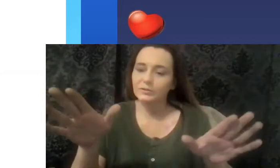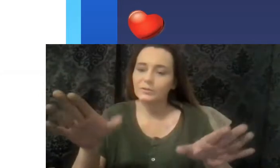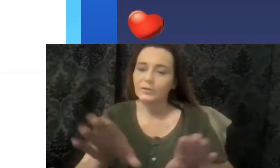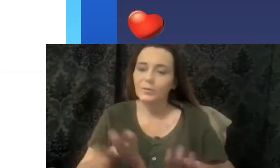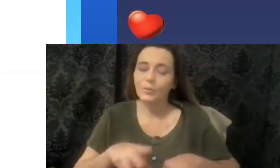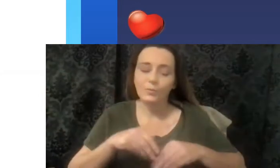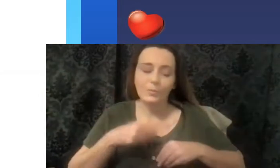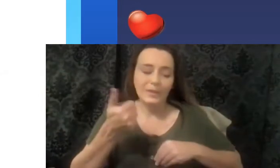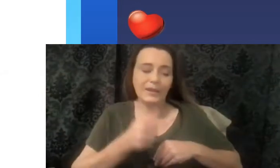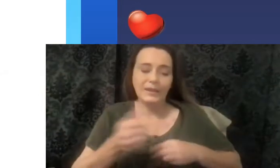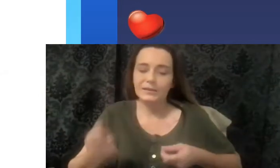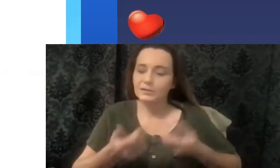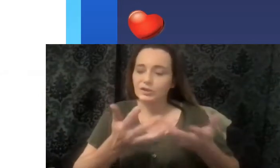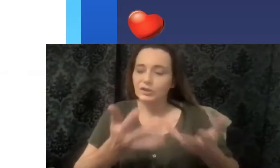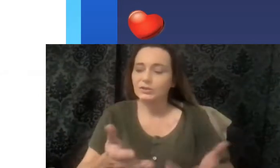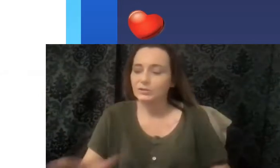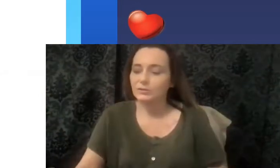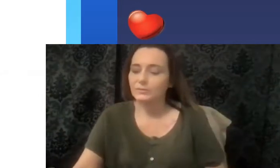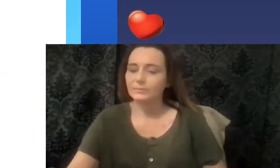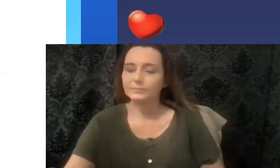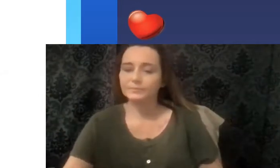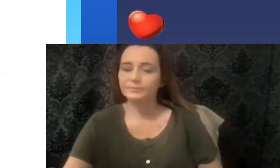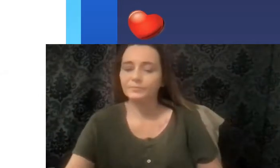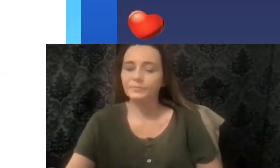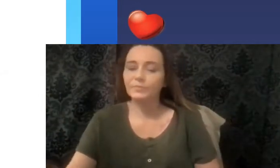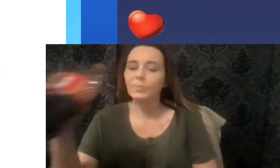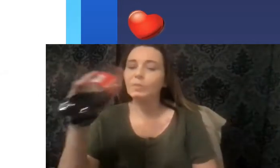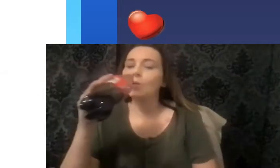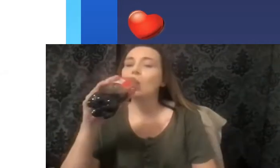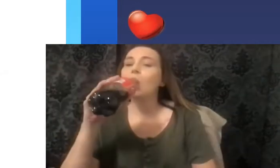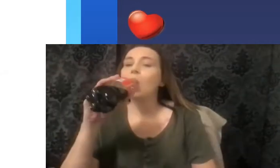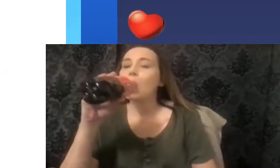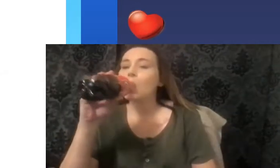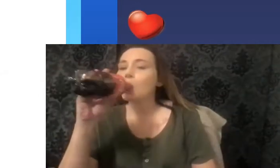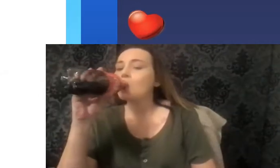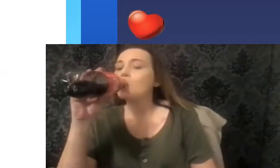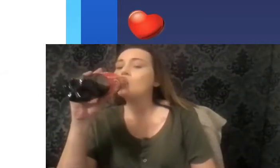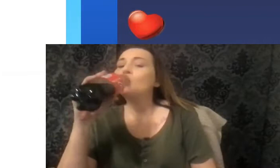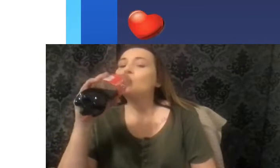suggestions. Thank you, Irene. Okay, Sherry?